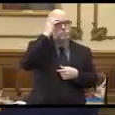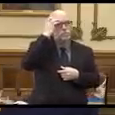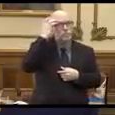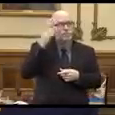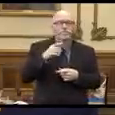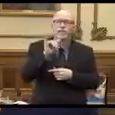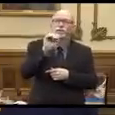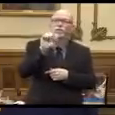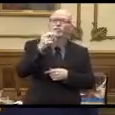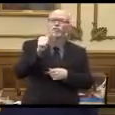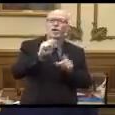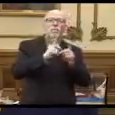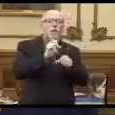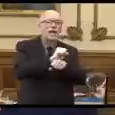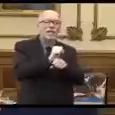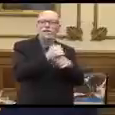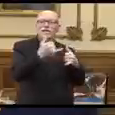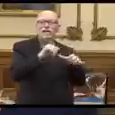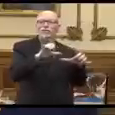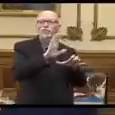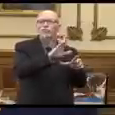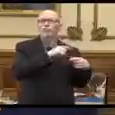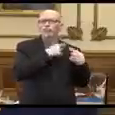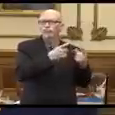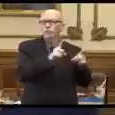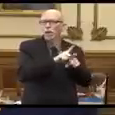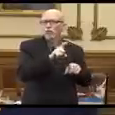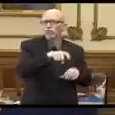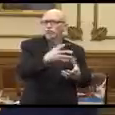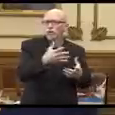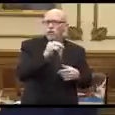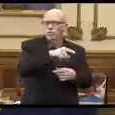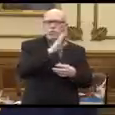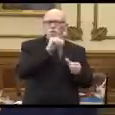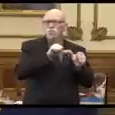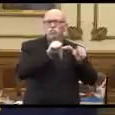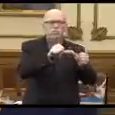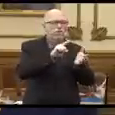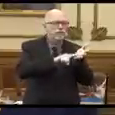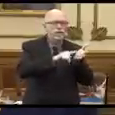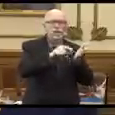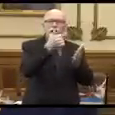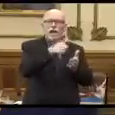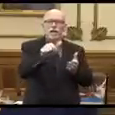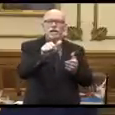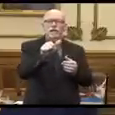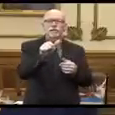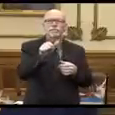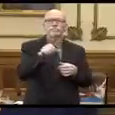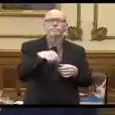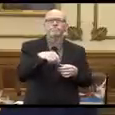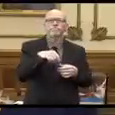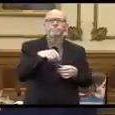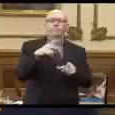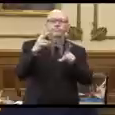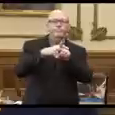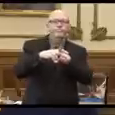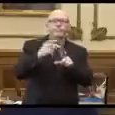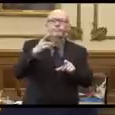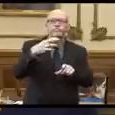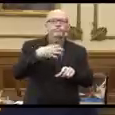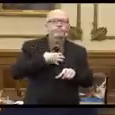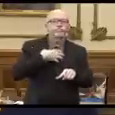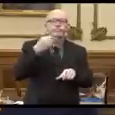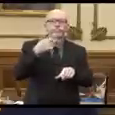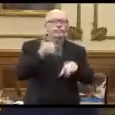IOSHA, the Department of Labor, is conducting business as they should, and they will continue to investigate any claim or accusation